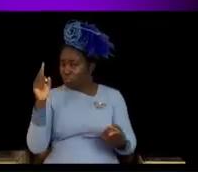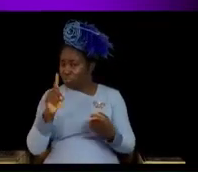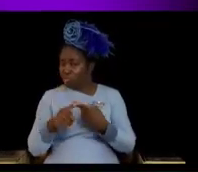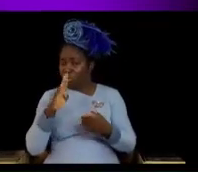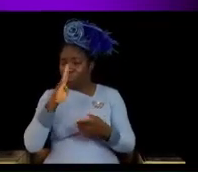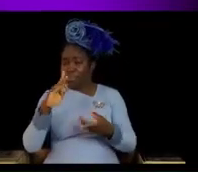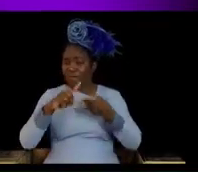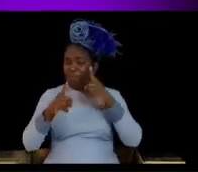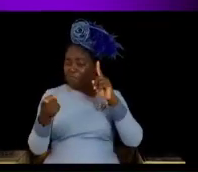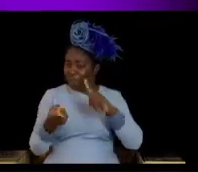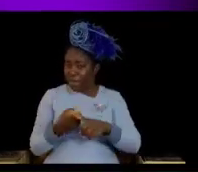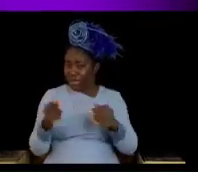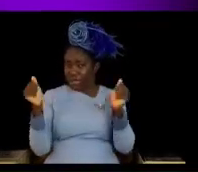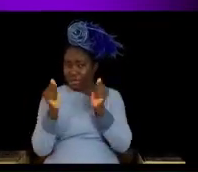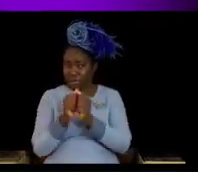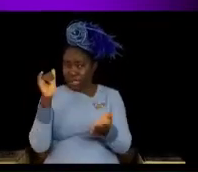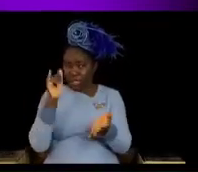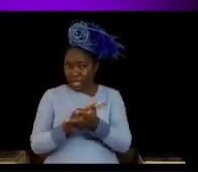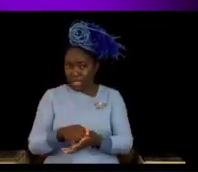spy.